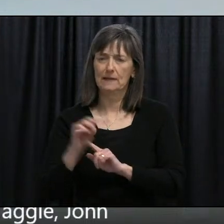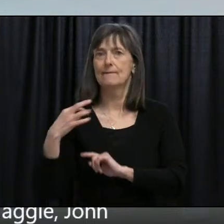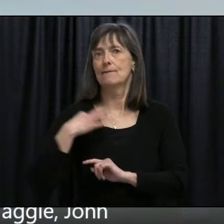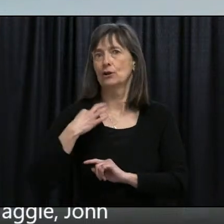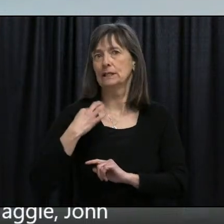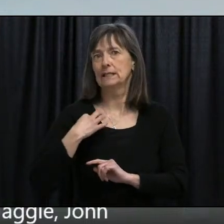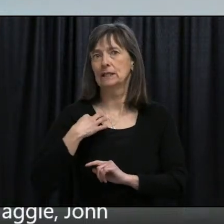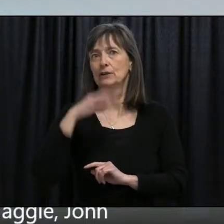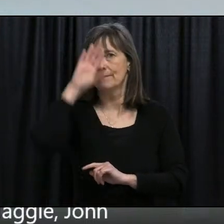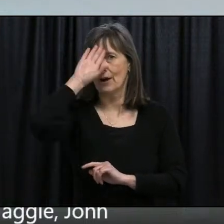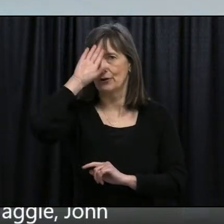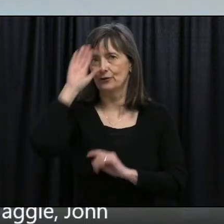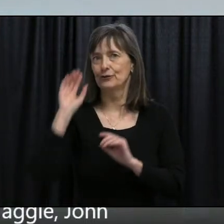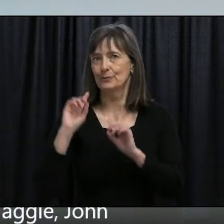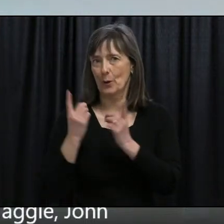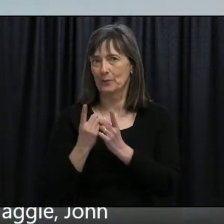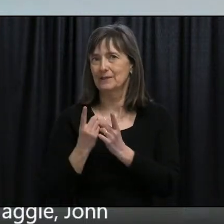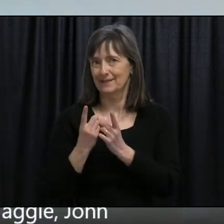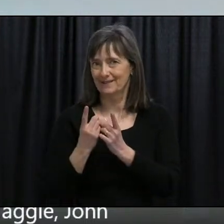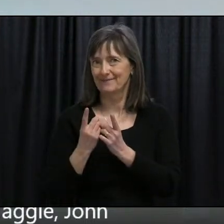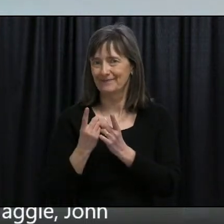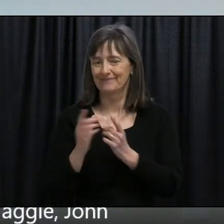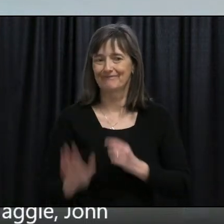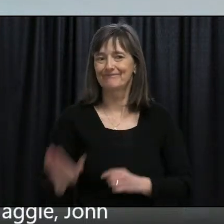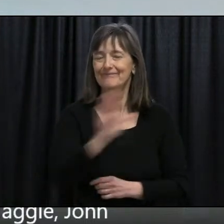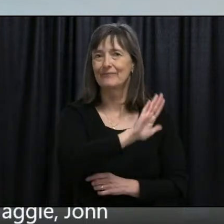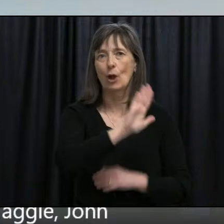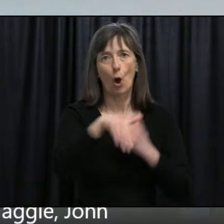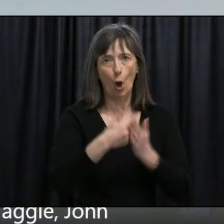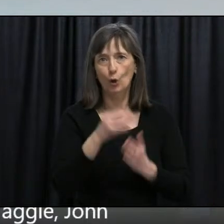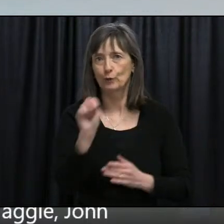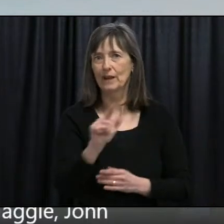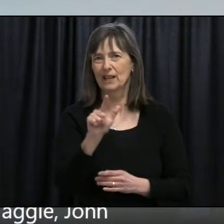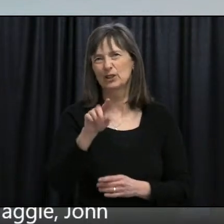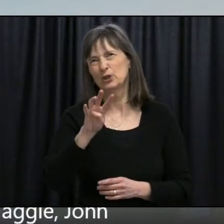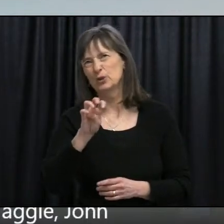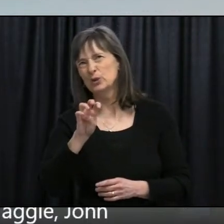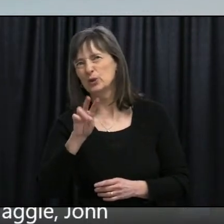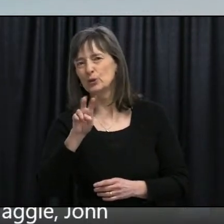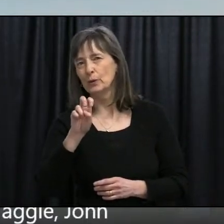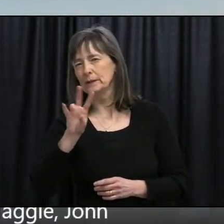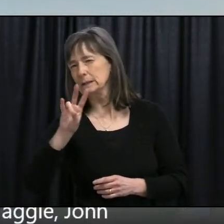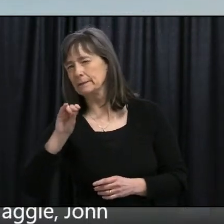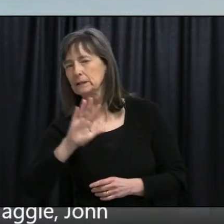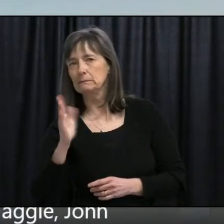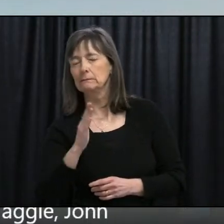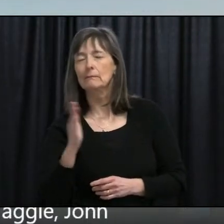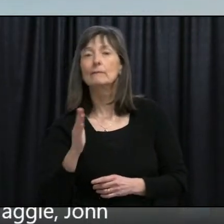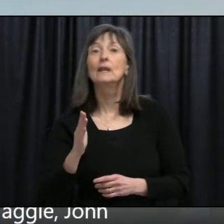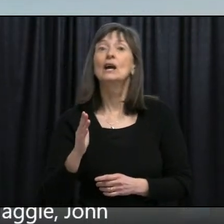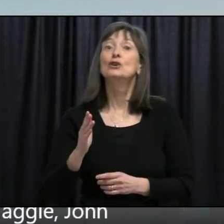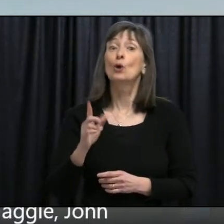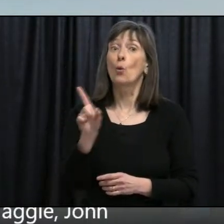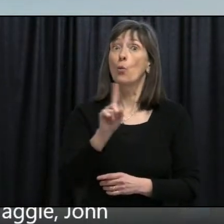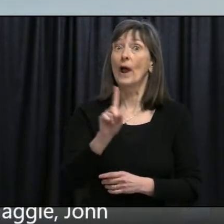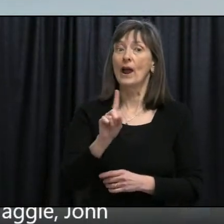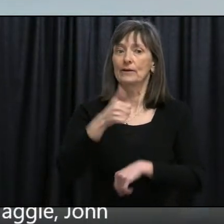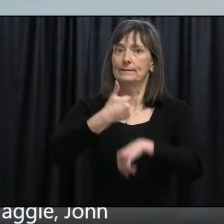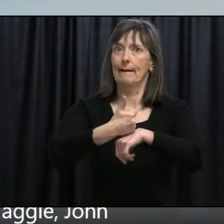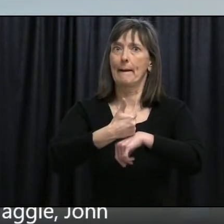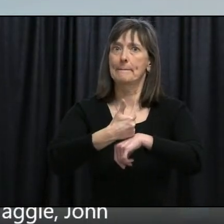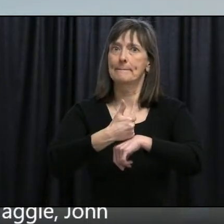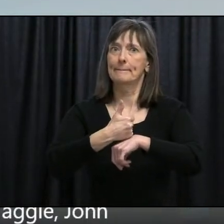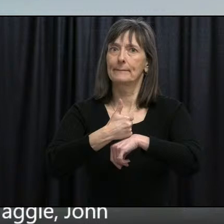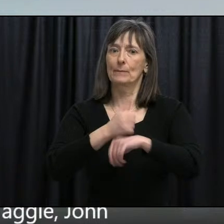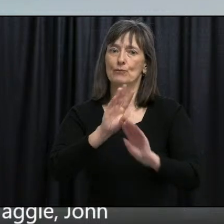volunteer fire departments or fire departments across the province, for example. So the logistics of where to place a clinic and how to do